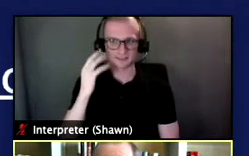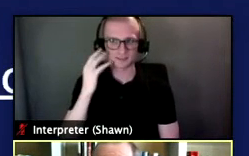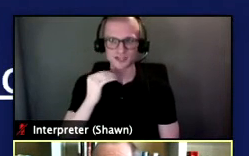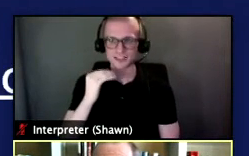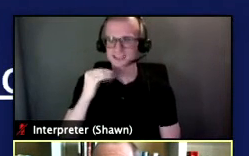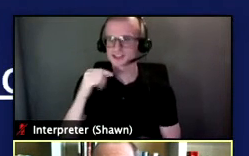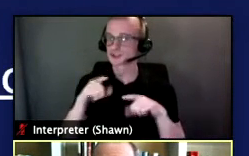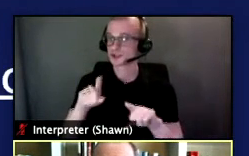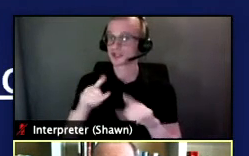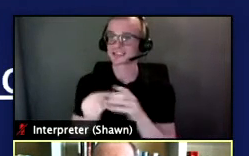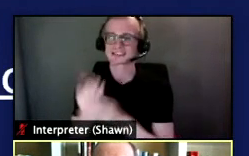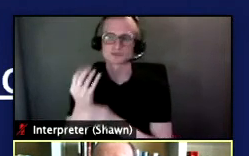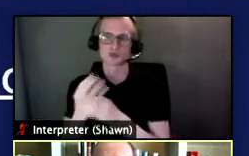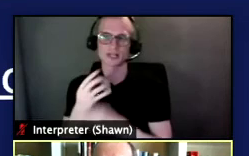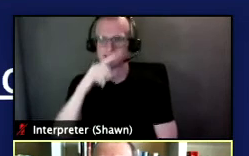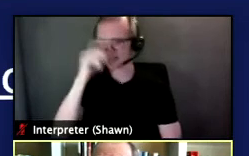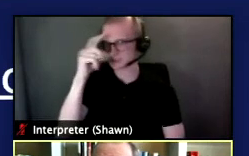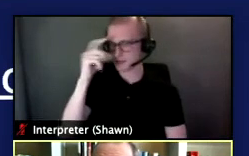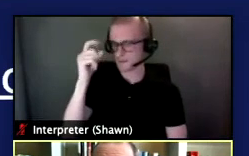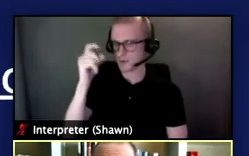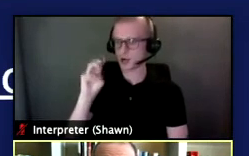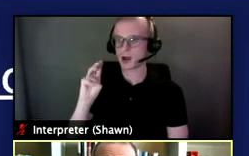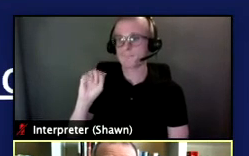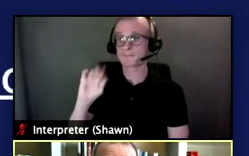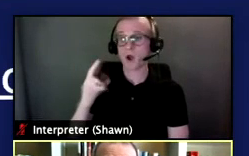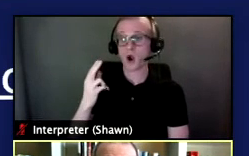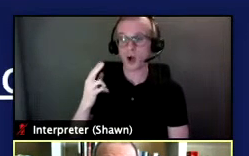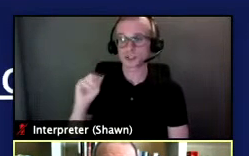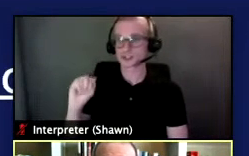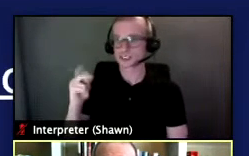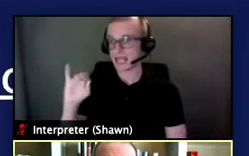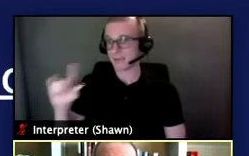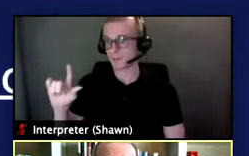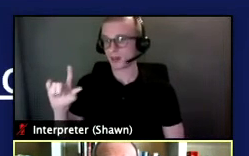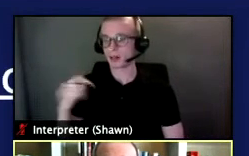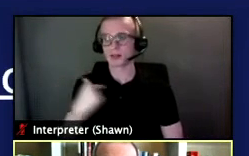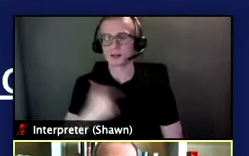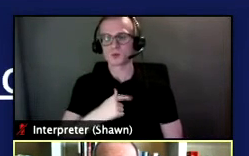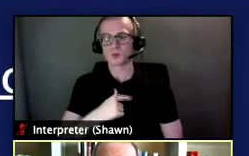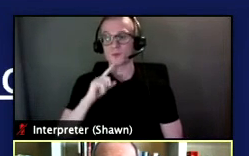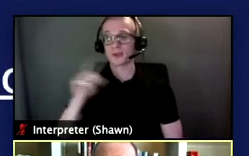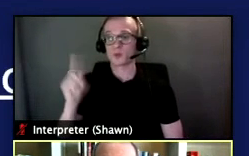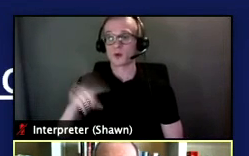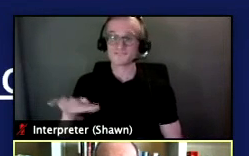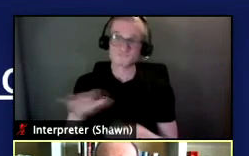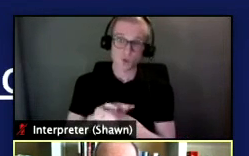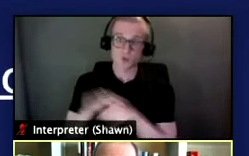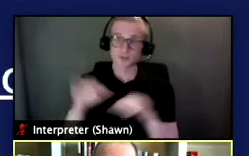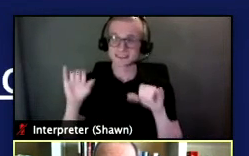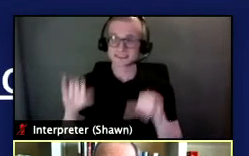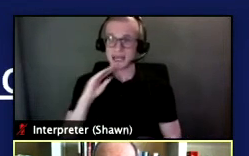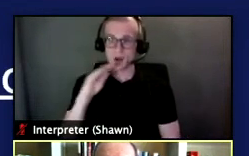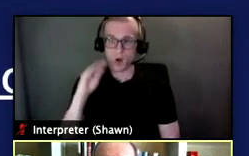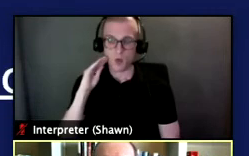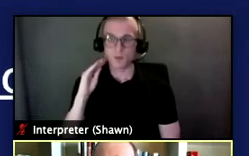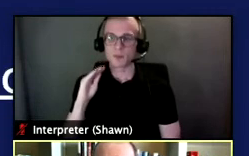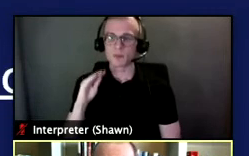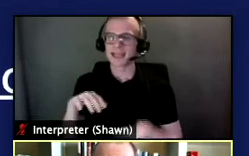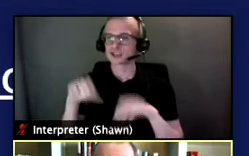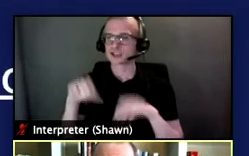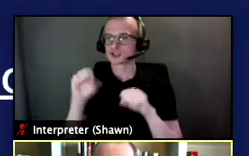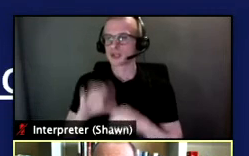in March and April, when we did the total stay at home, it was about 19 days before we hit the plateau